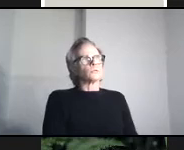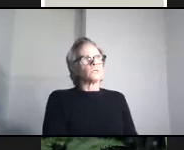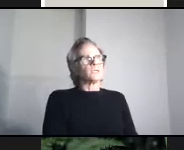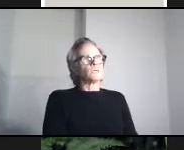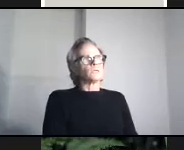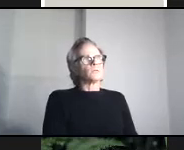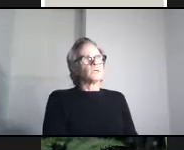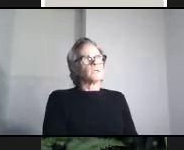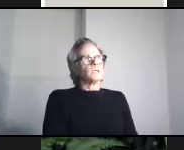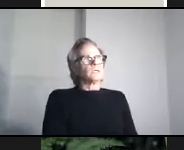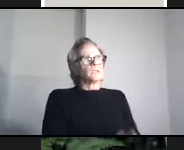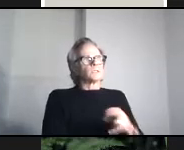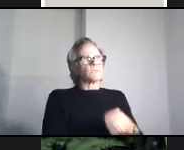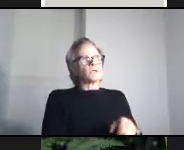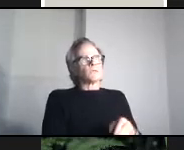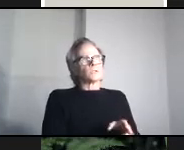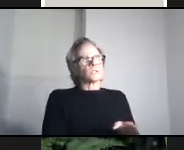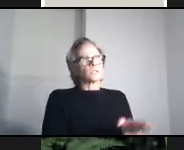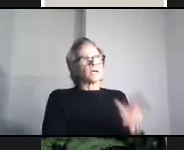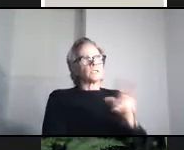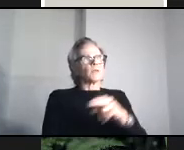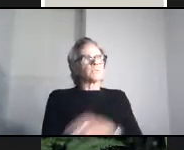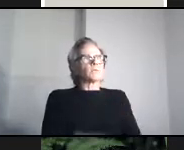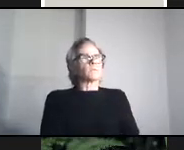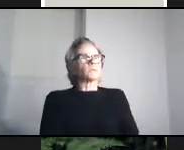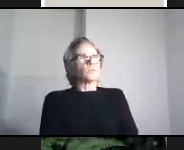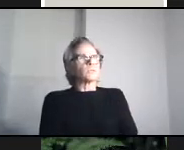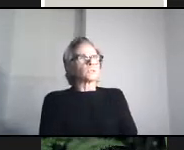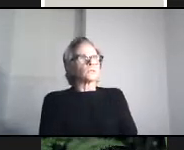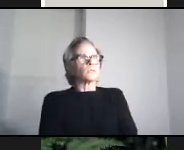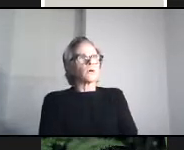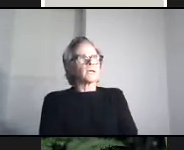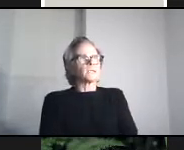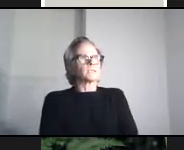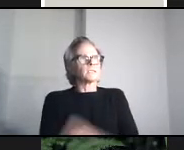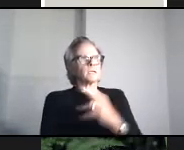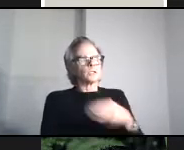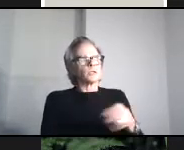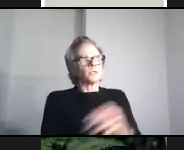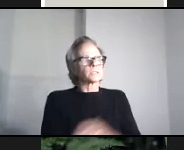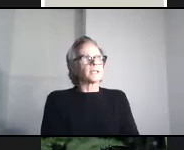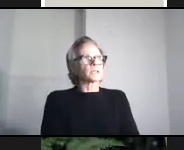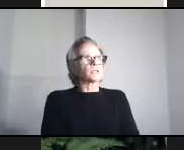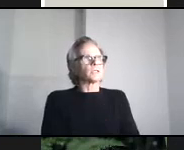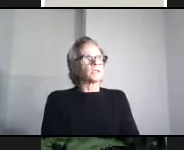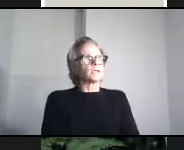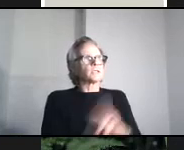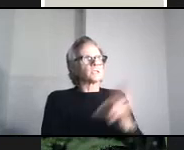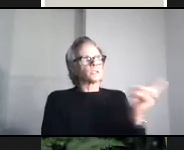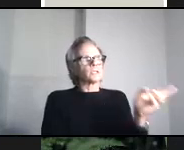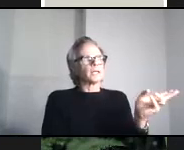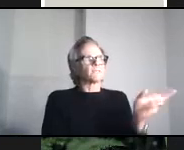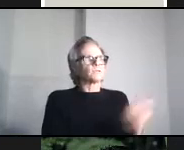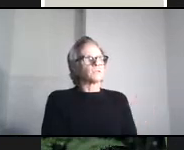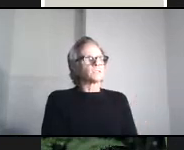window to the reading room. Shifting over to the side, the multipurpose room is to the right, the children's collection there, and